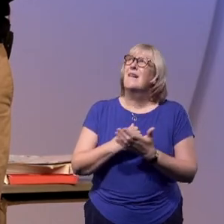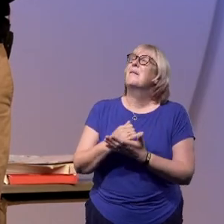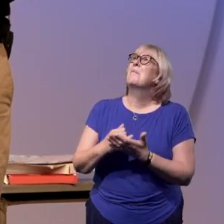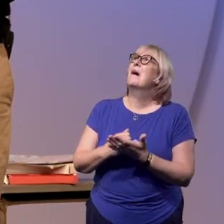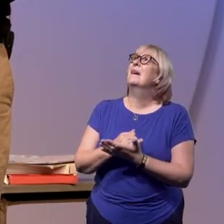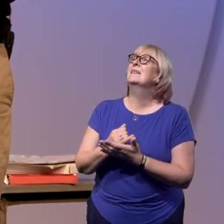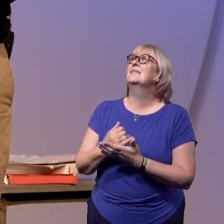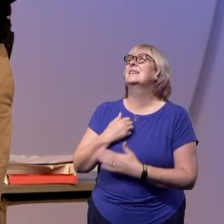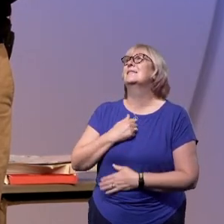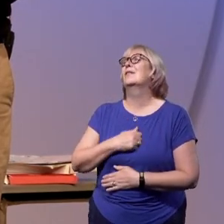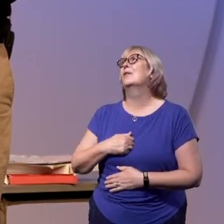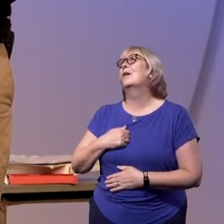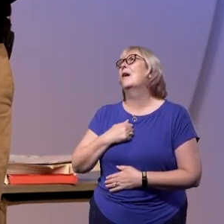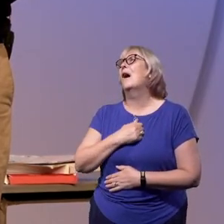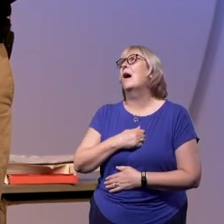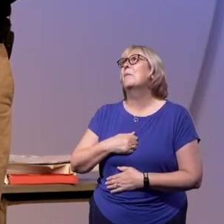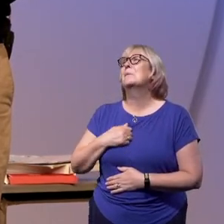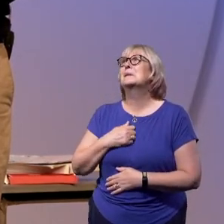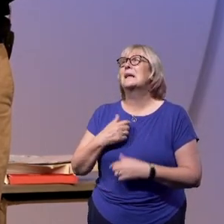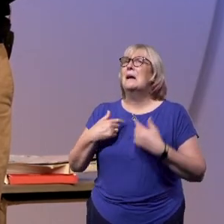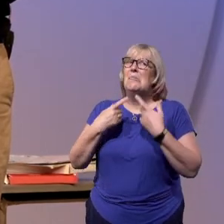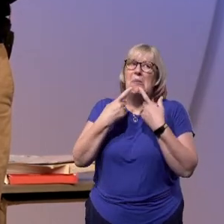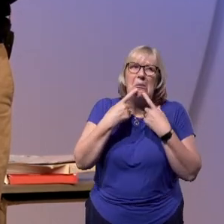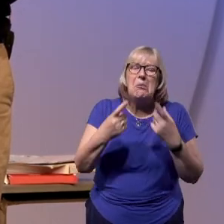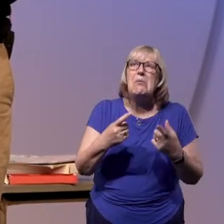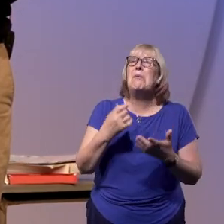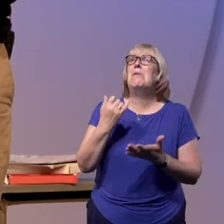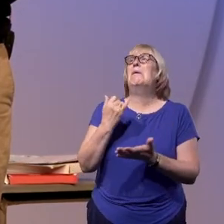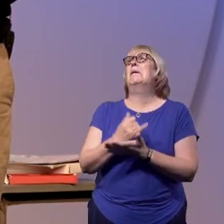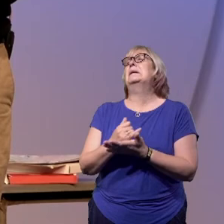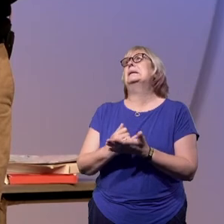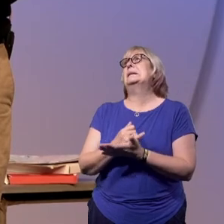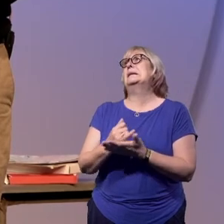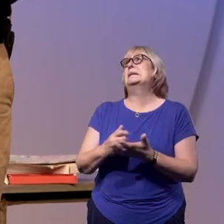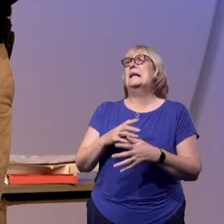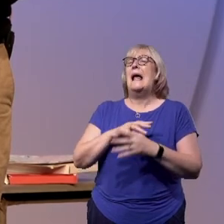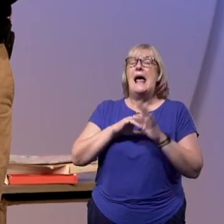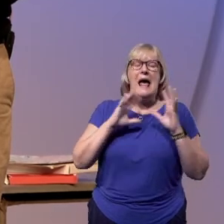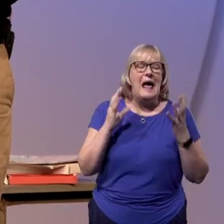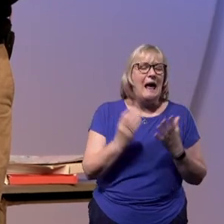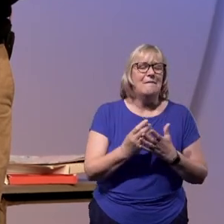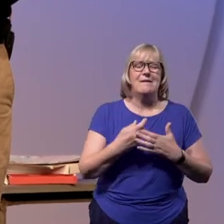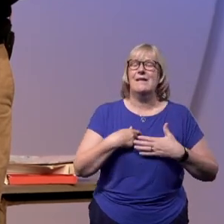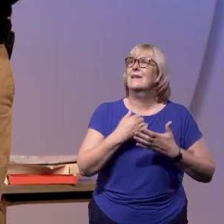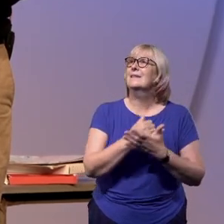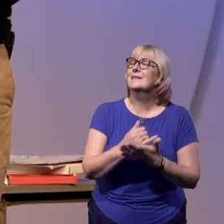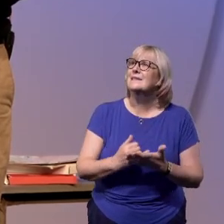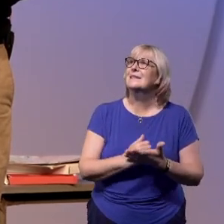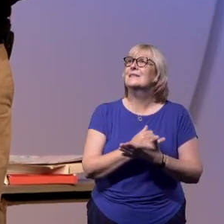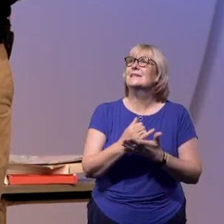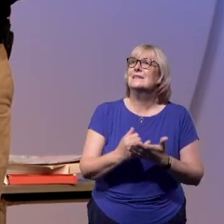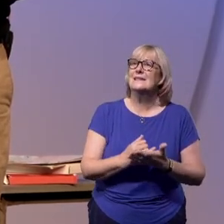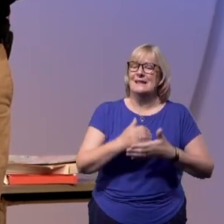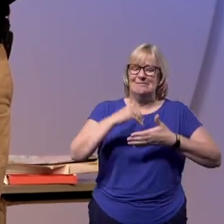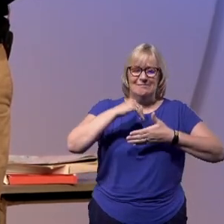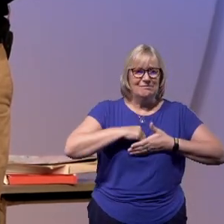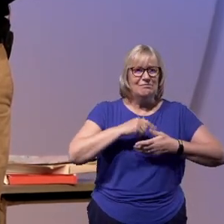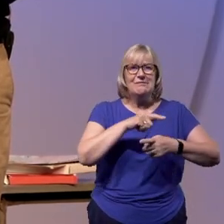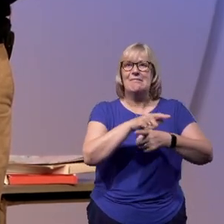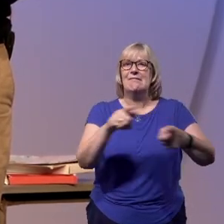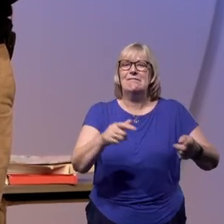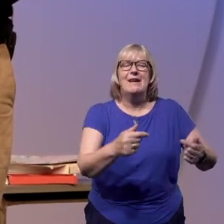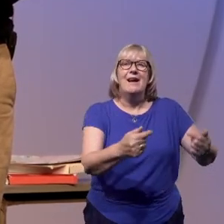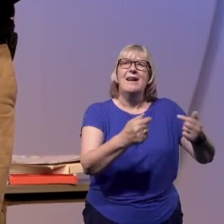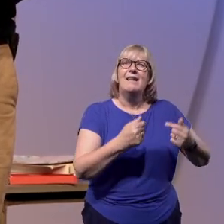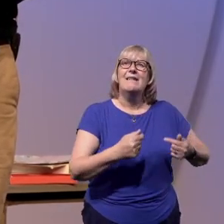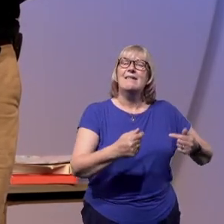the scenes that witness my offending tongue, all things in heaven, earth, around, within, without, condemn me, the